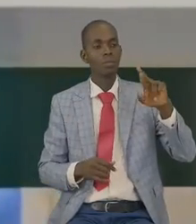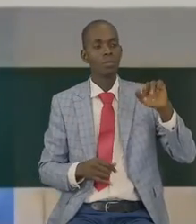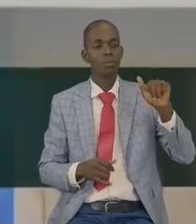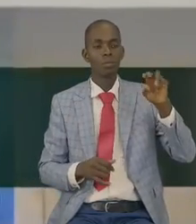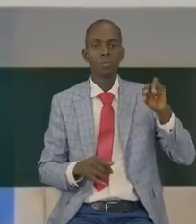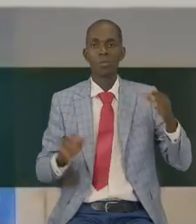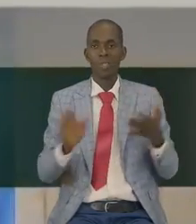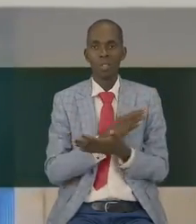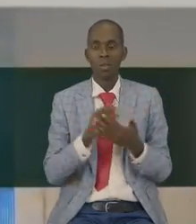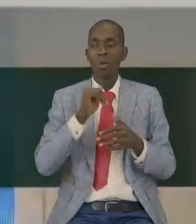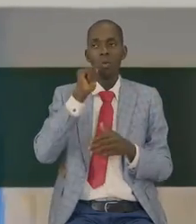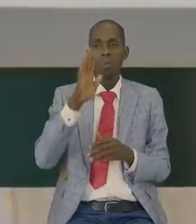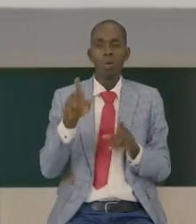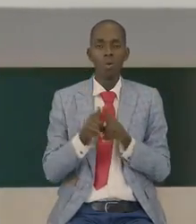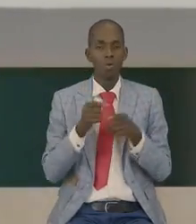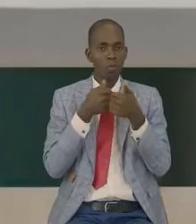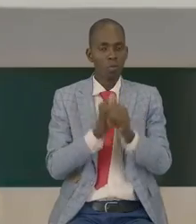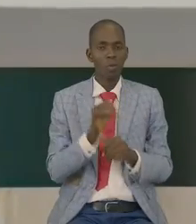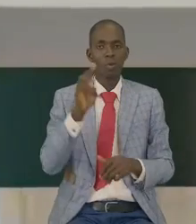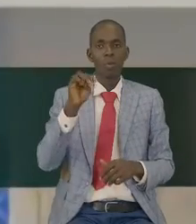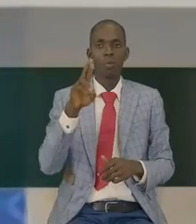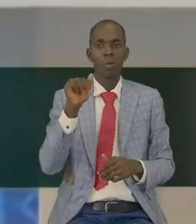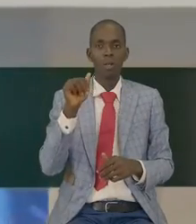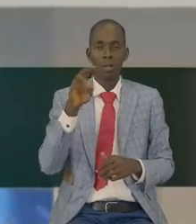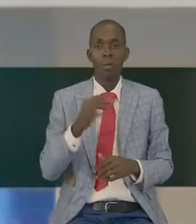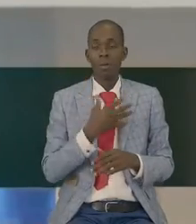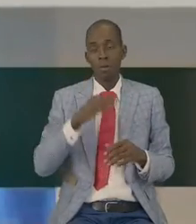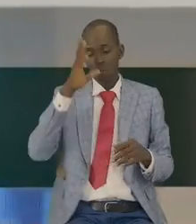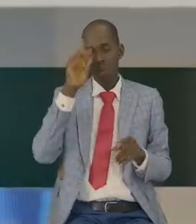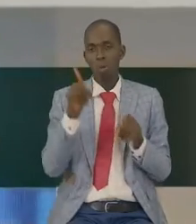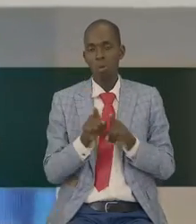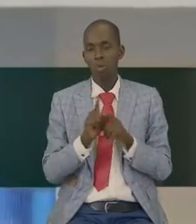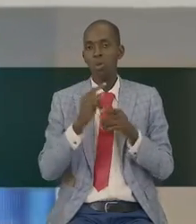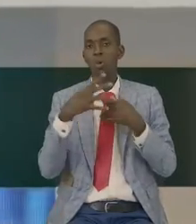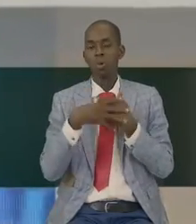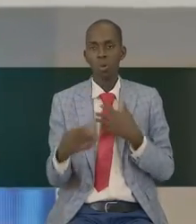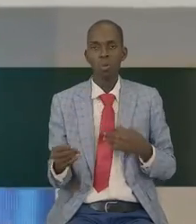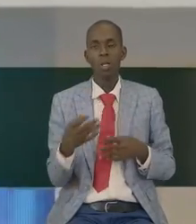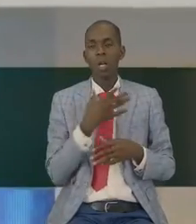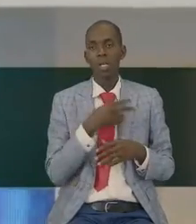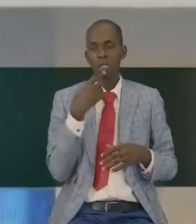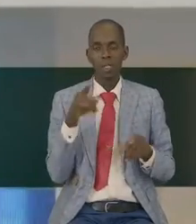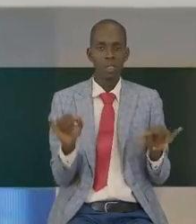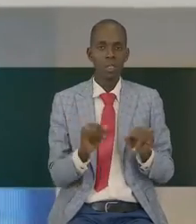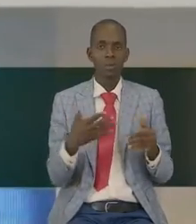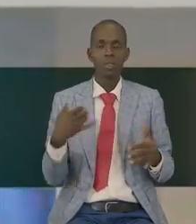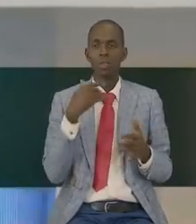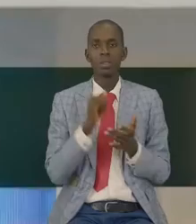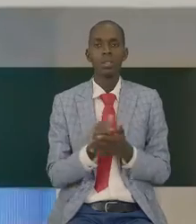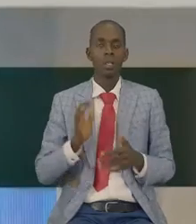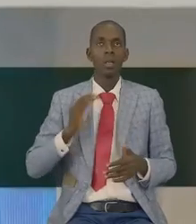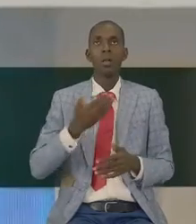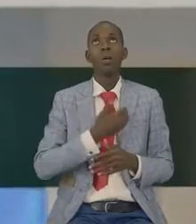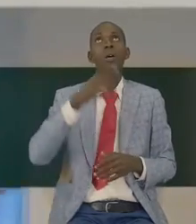women sang, and that's what the men chorus, and they said, our God is glorious